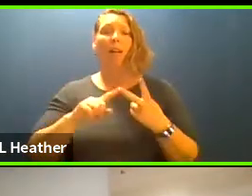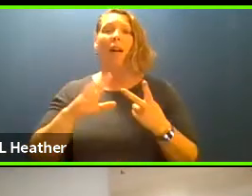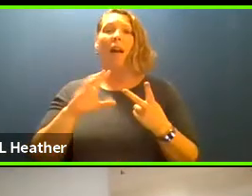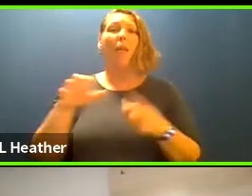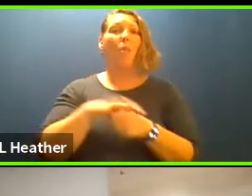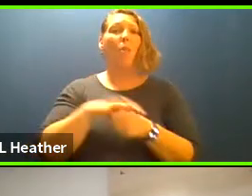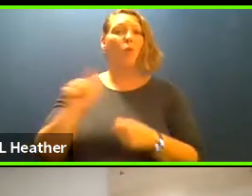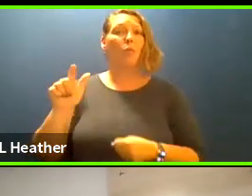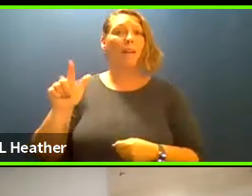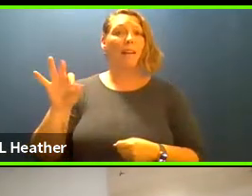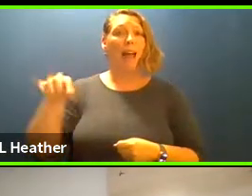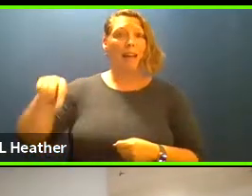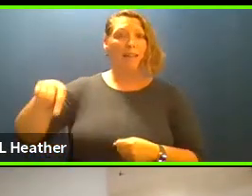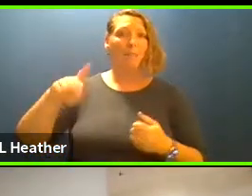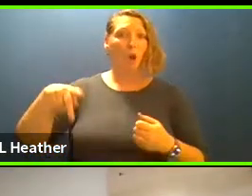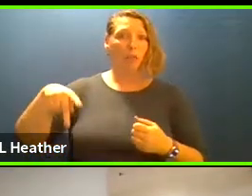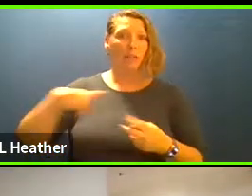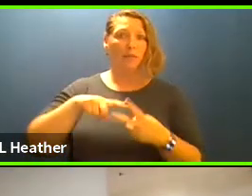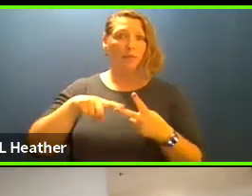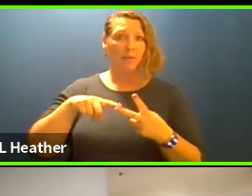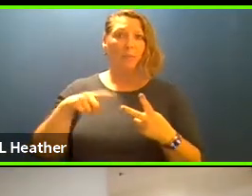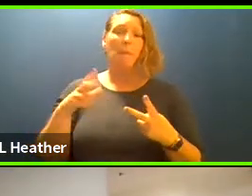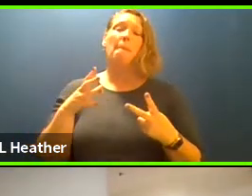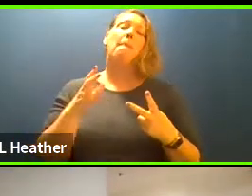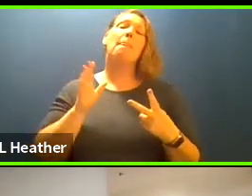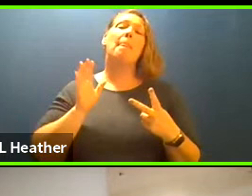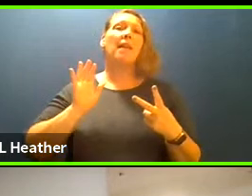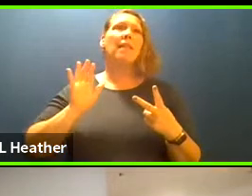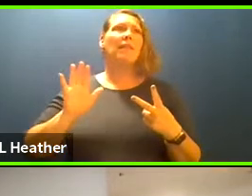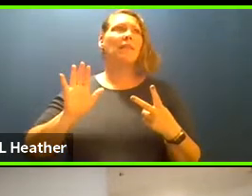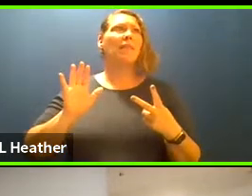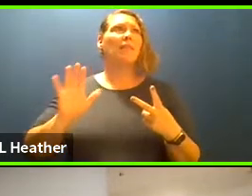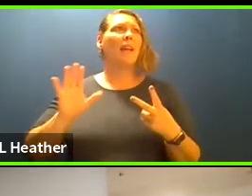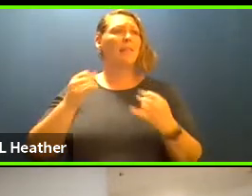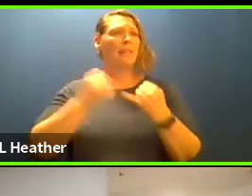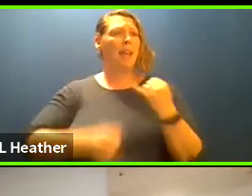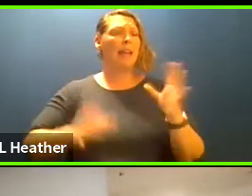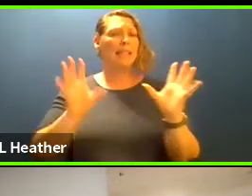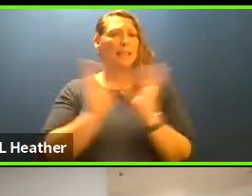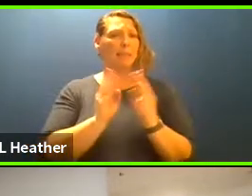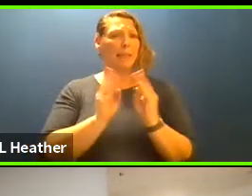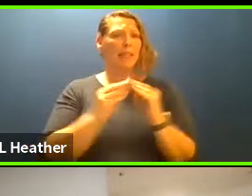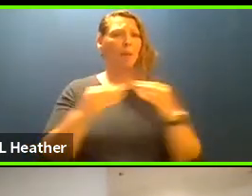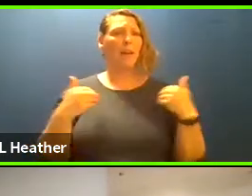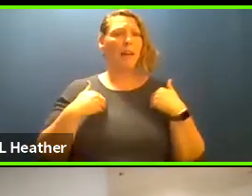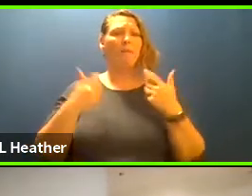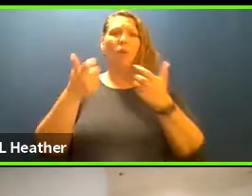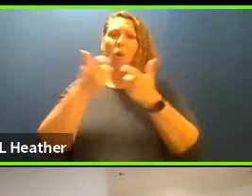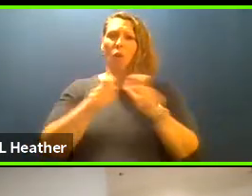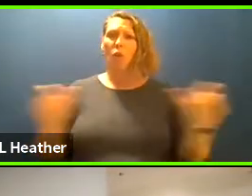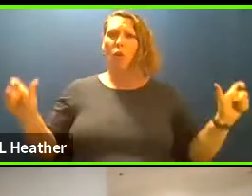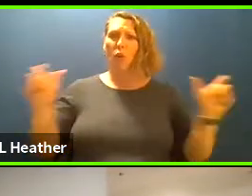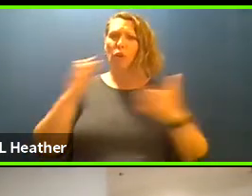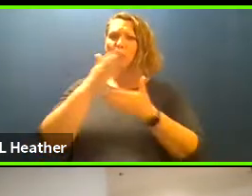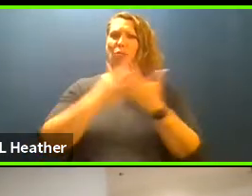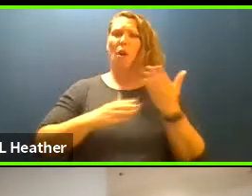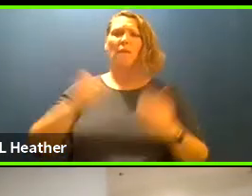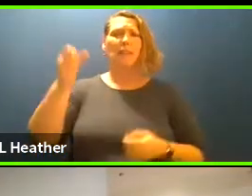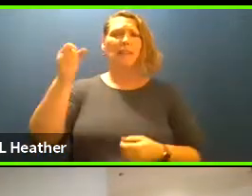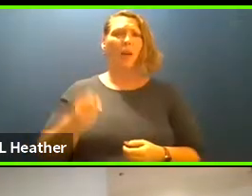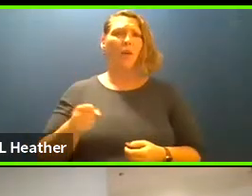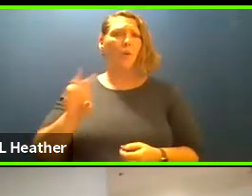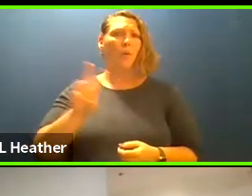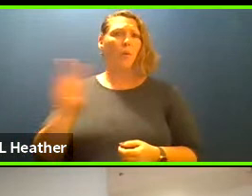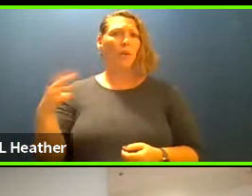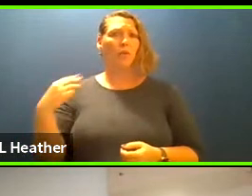29 down in Portland. And the last meeting we had, there was a large section in Southwest Washington